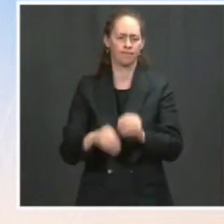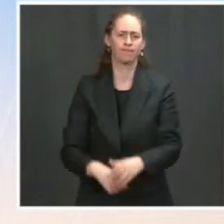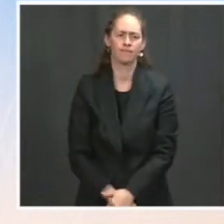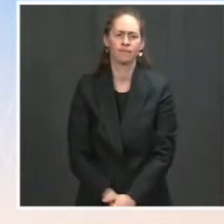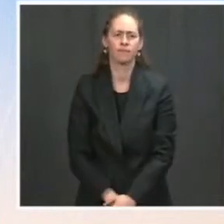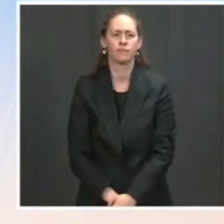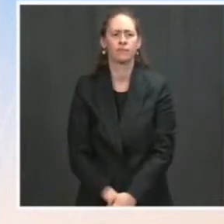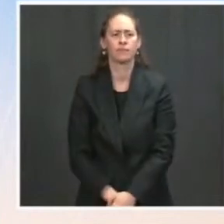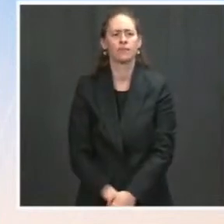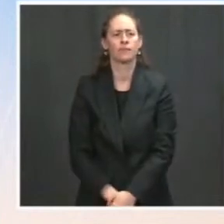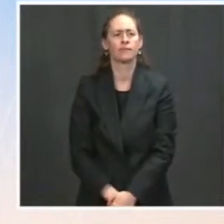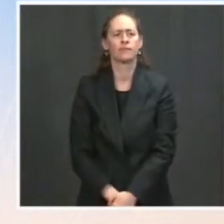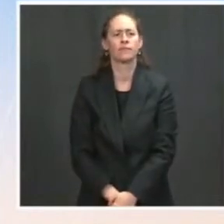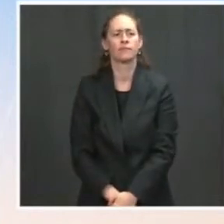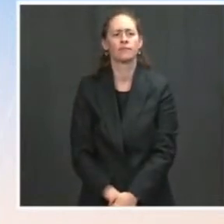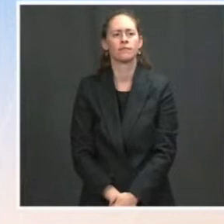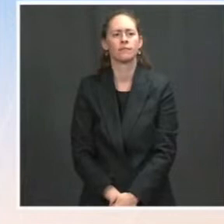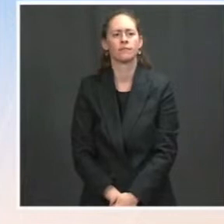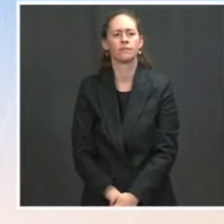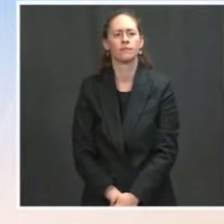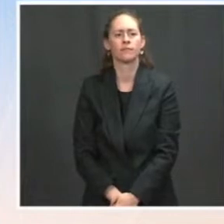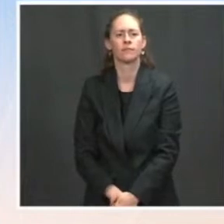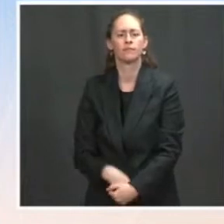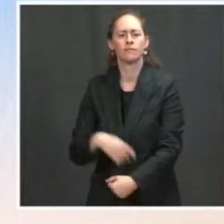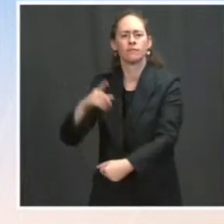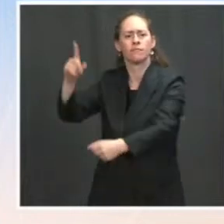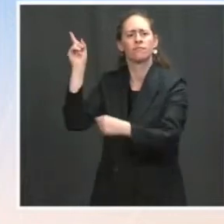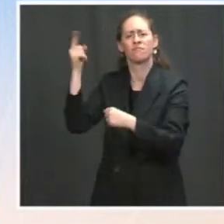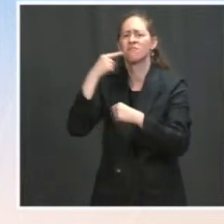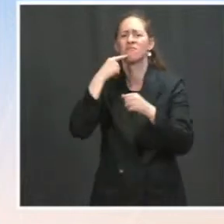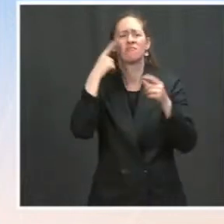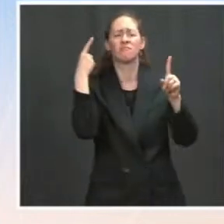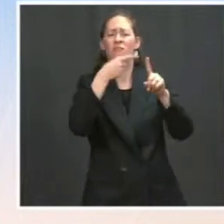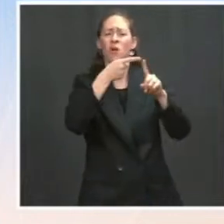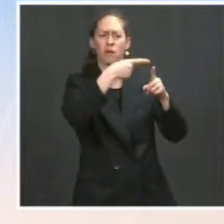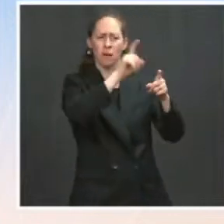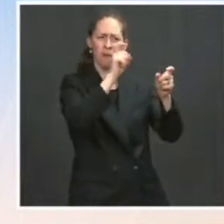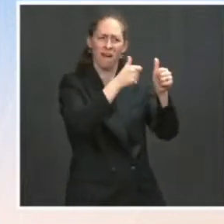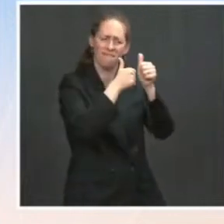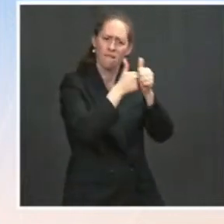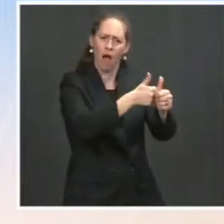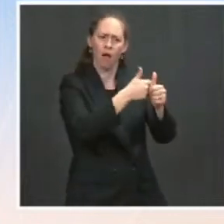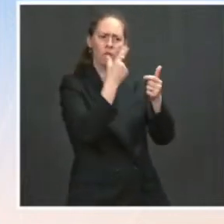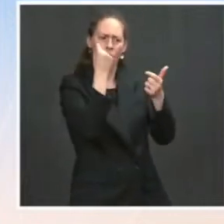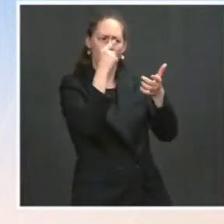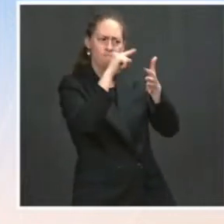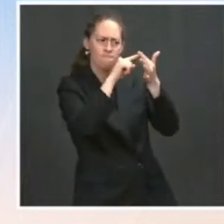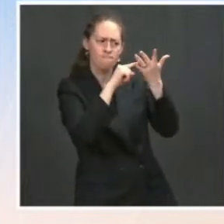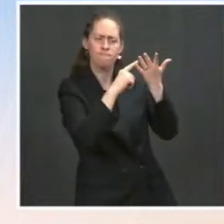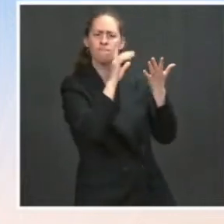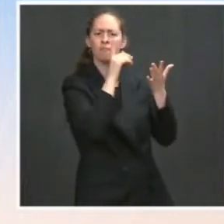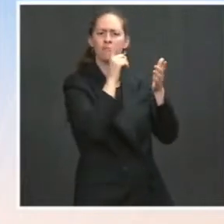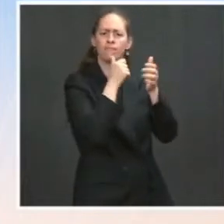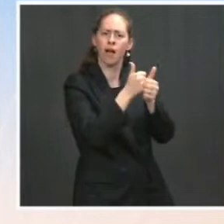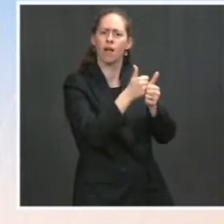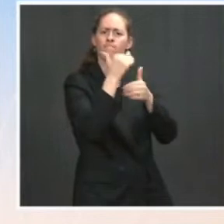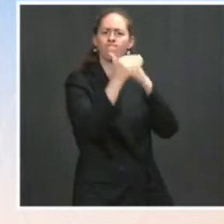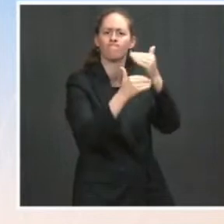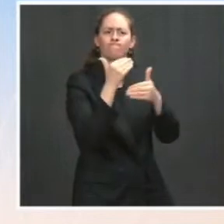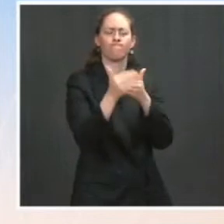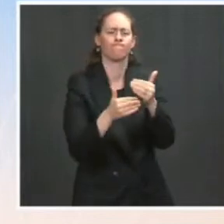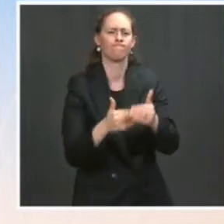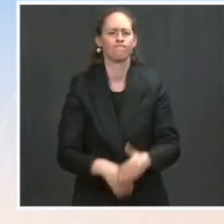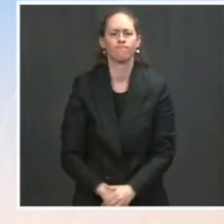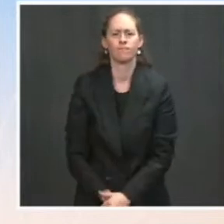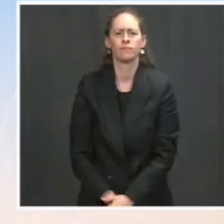the world. Indita, go ahead. Thank you, Jen. Just a quick follow-up on the Bucharest 9. Was the president's decision to participate in the